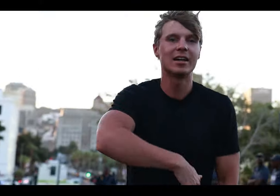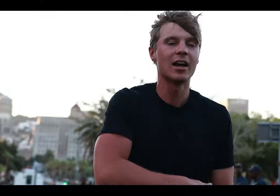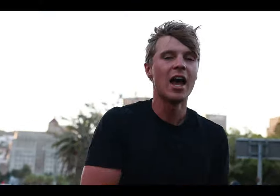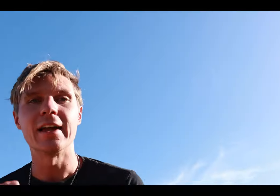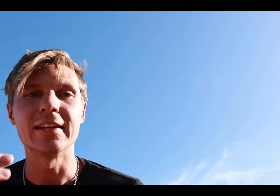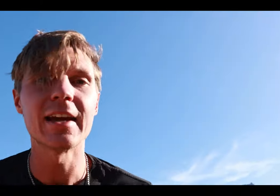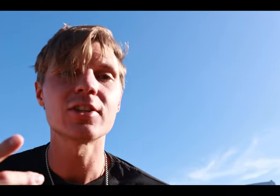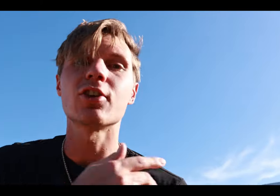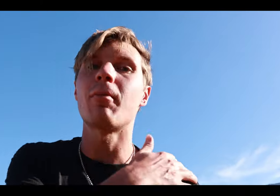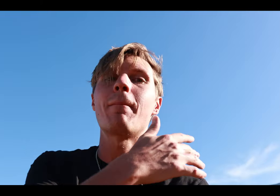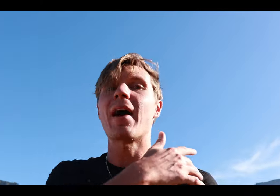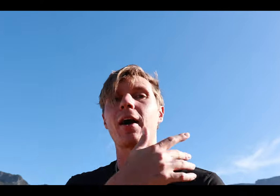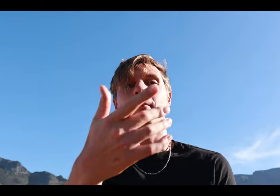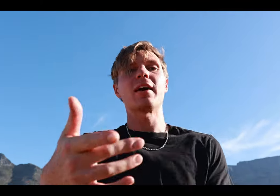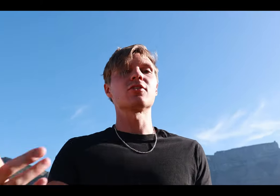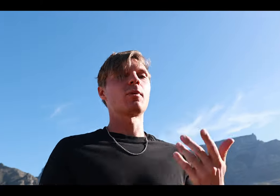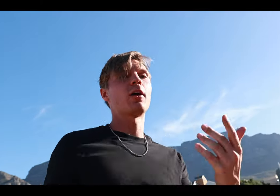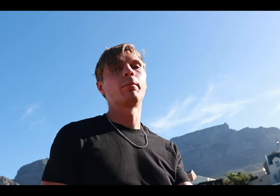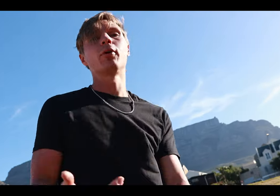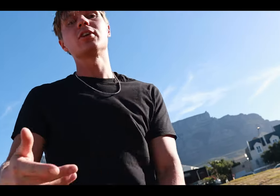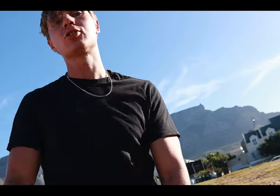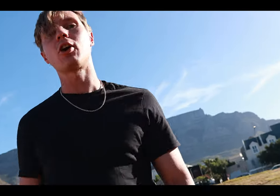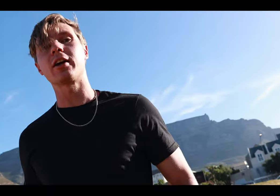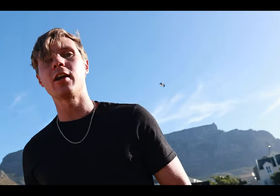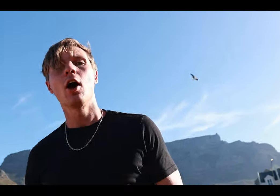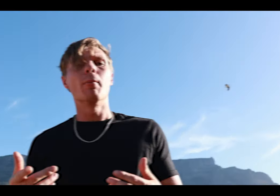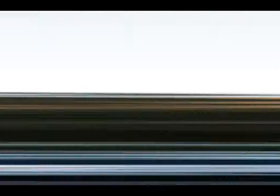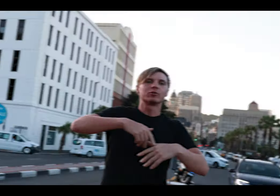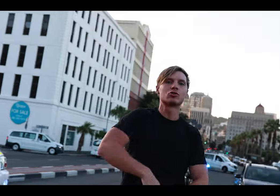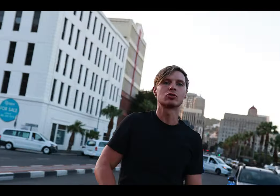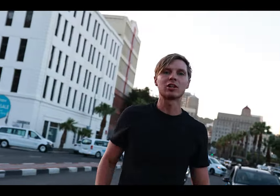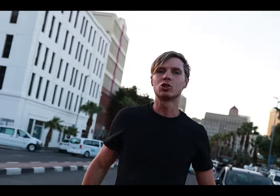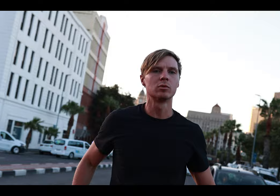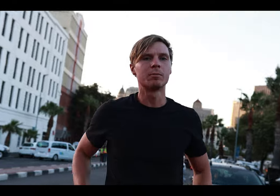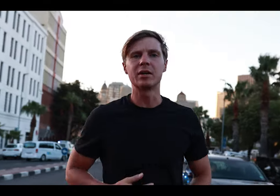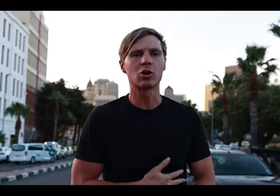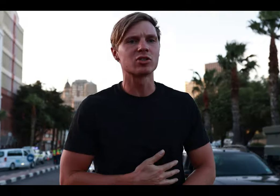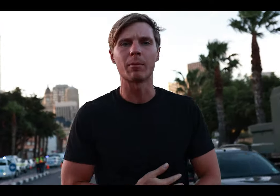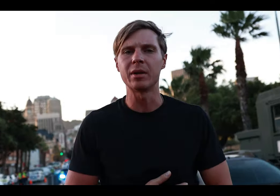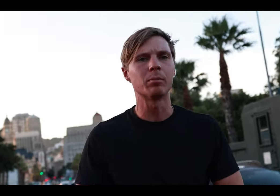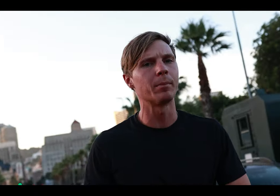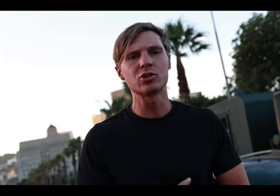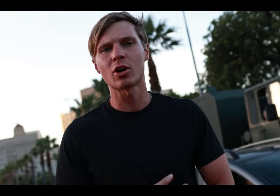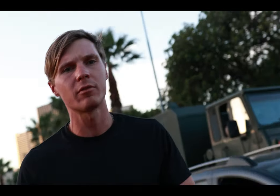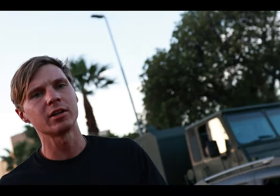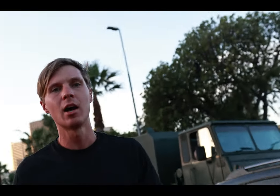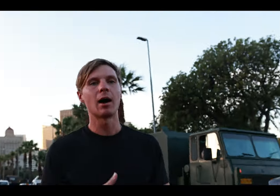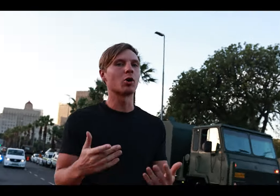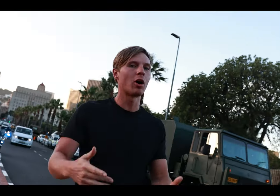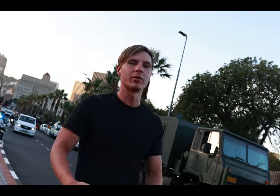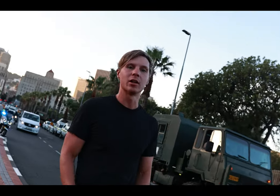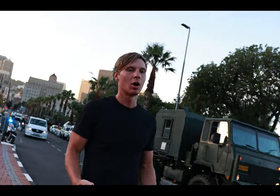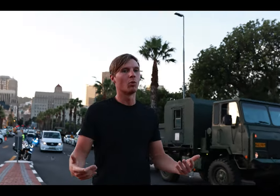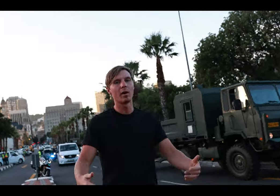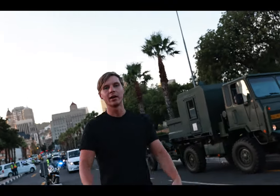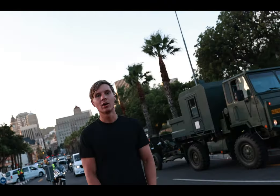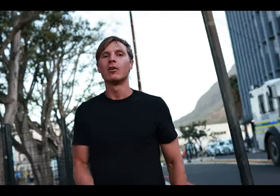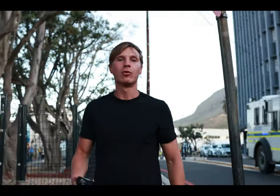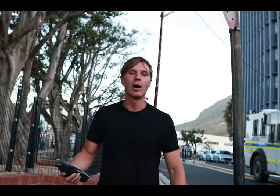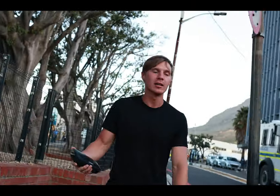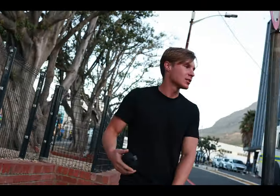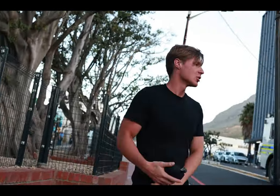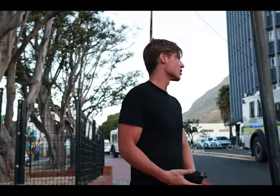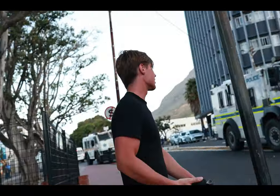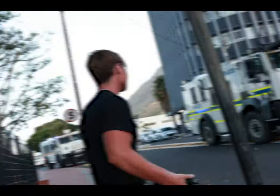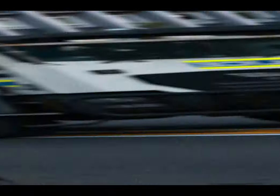Suck my dick. And yes, on my back I might as well put a target, but for truth I'll do it because our people be starving. I'm carving a way